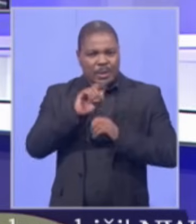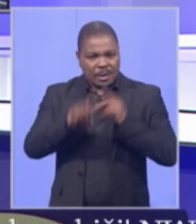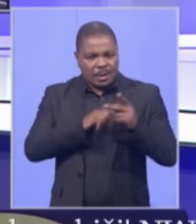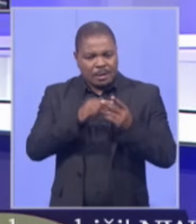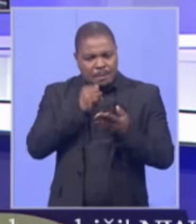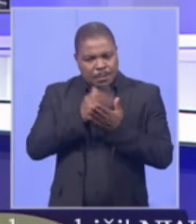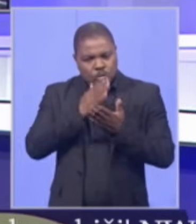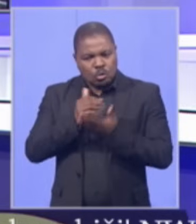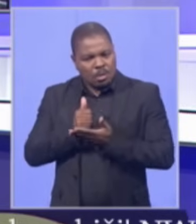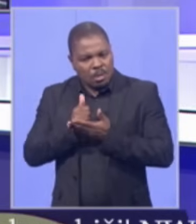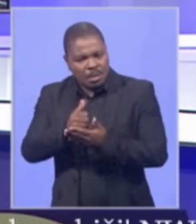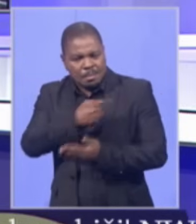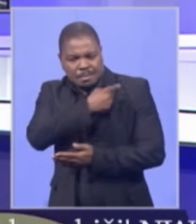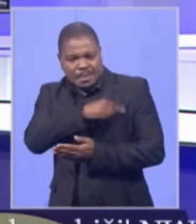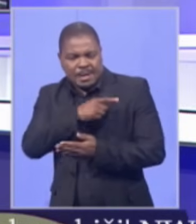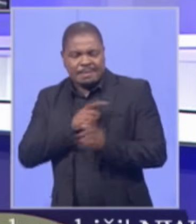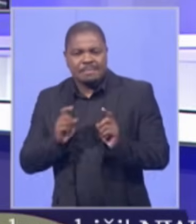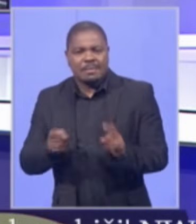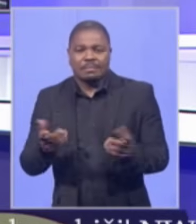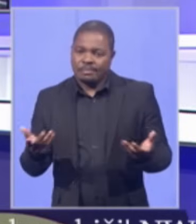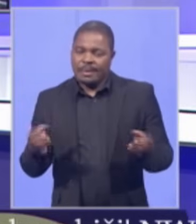bao ba hwetša kalafi ka bjako.